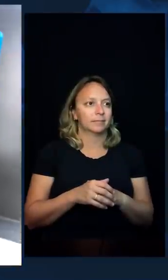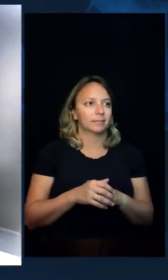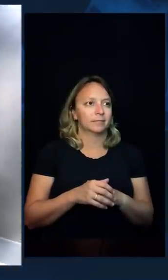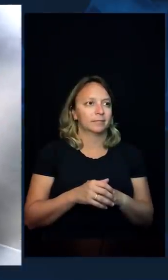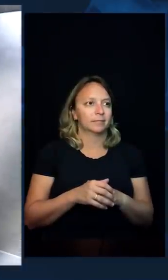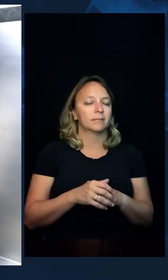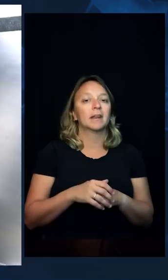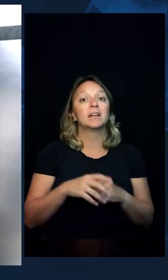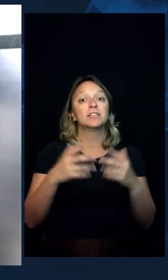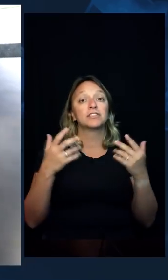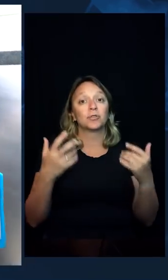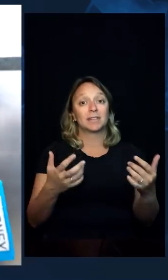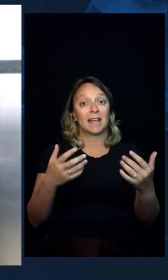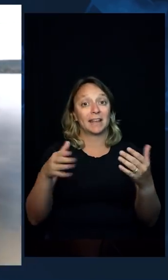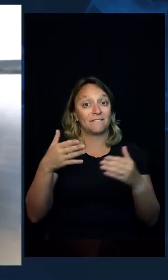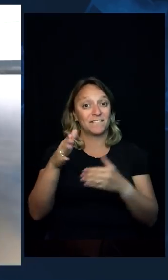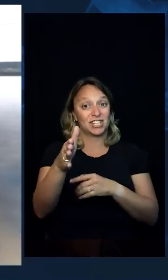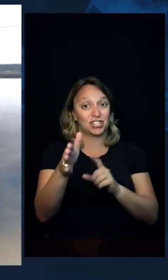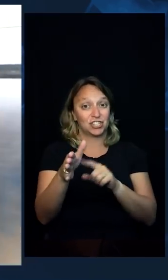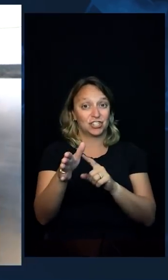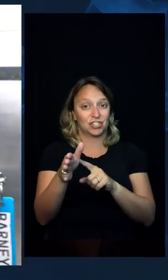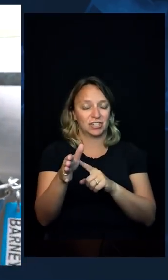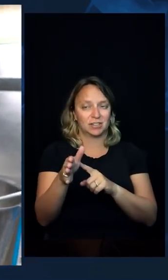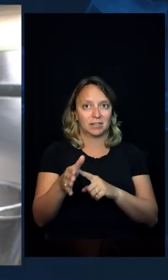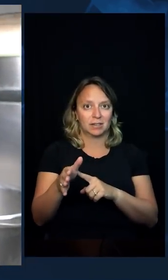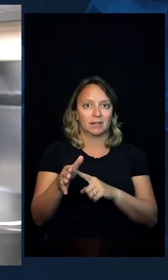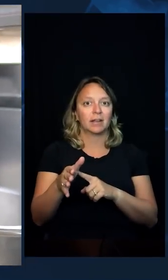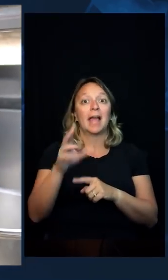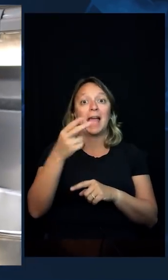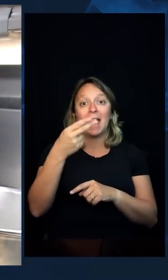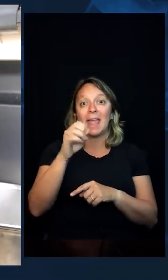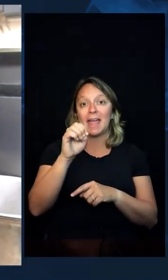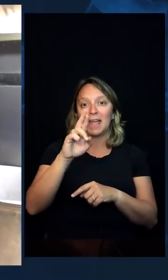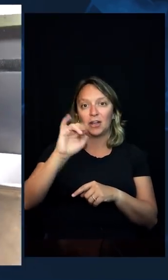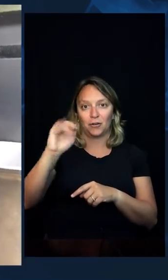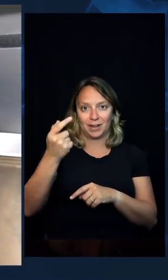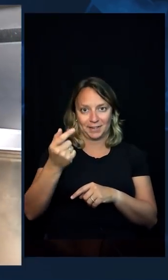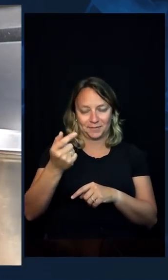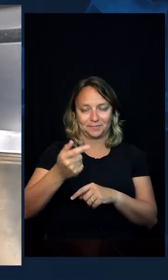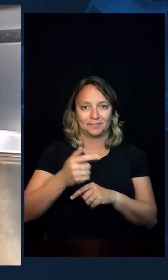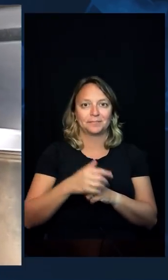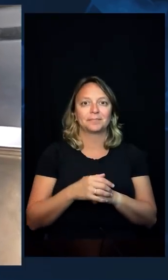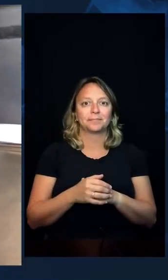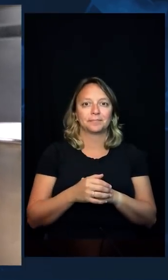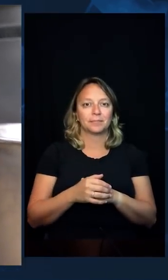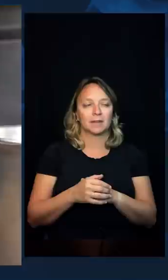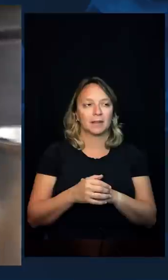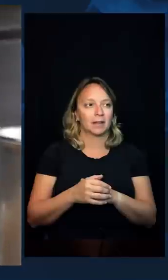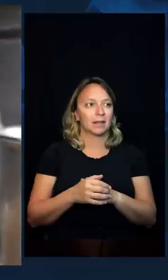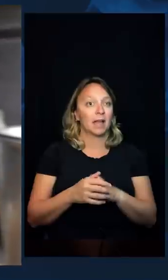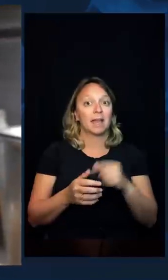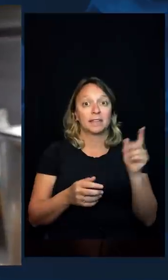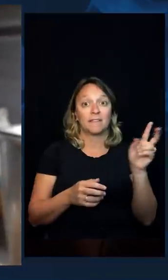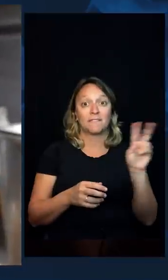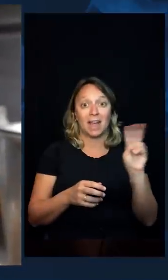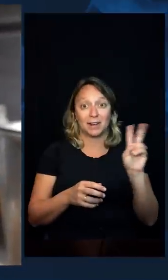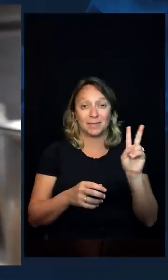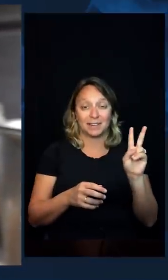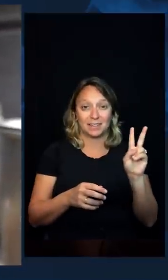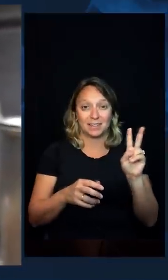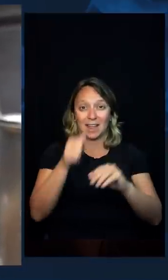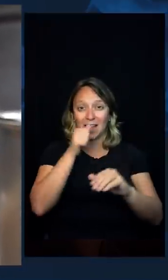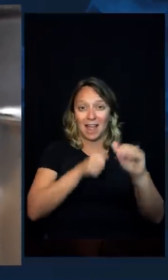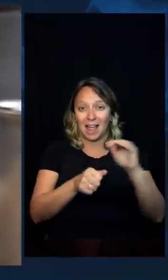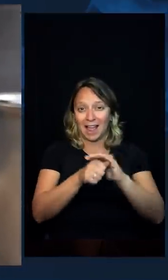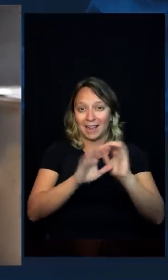I'm going to take a fish. Let's see, I'm gonna take a herring. You take the vitamin, and in order to hide it